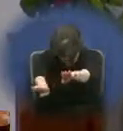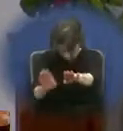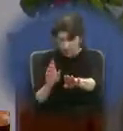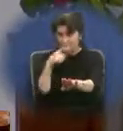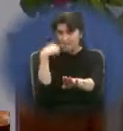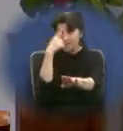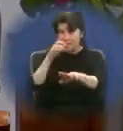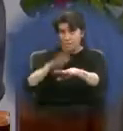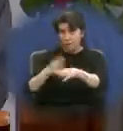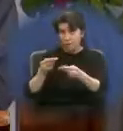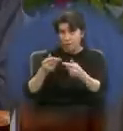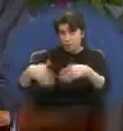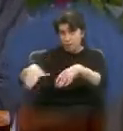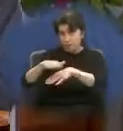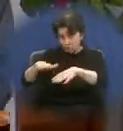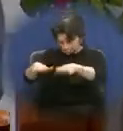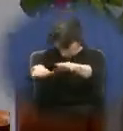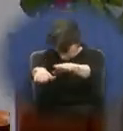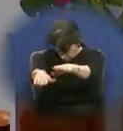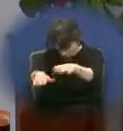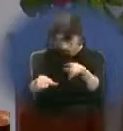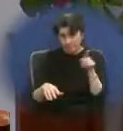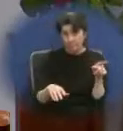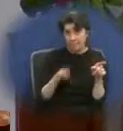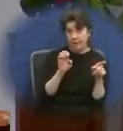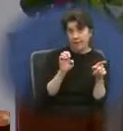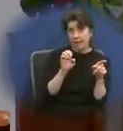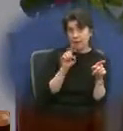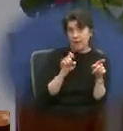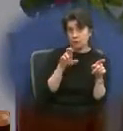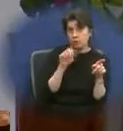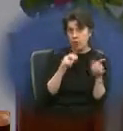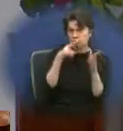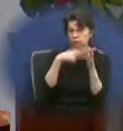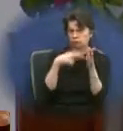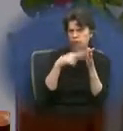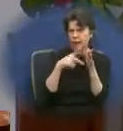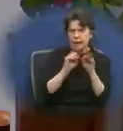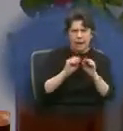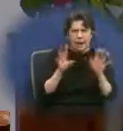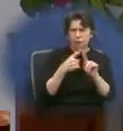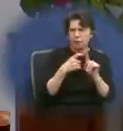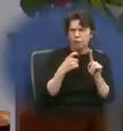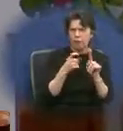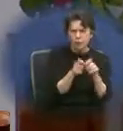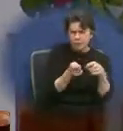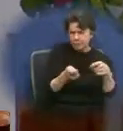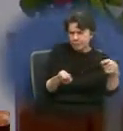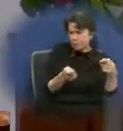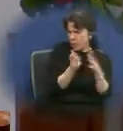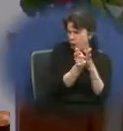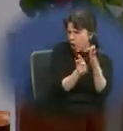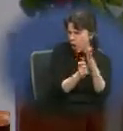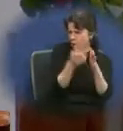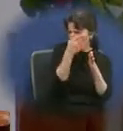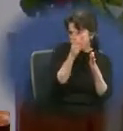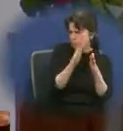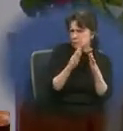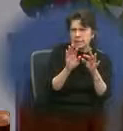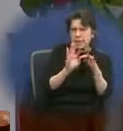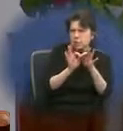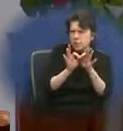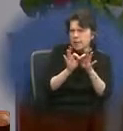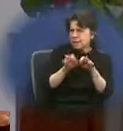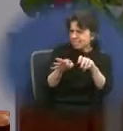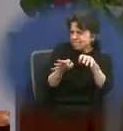the ground. Ezra read plainly from the book of the law of God, interpreting it so that all could understand